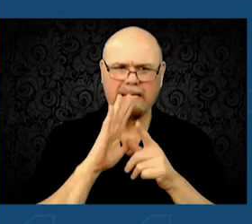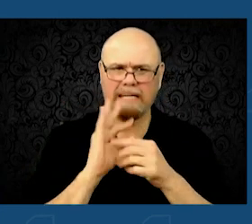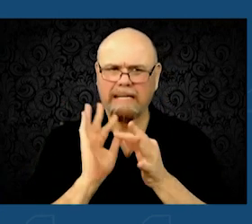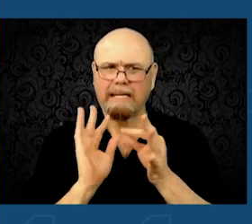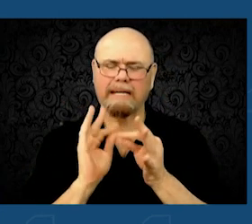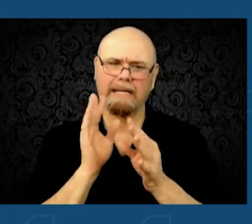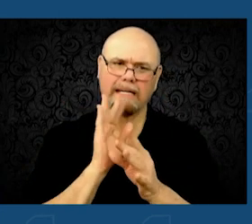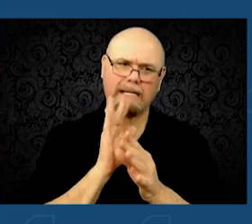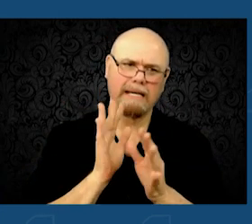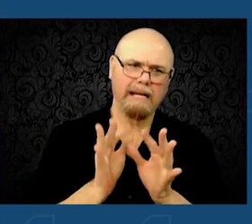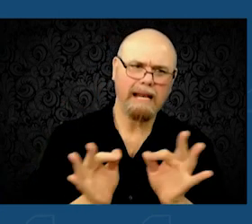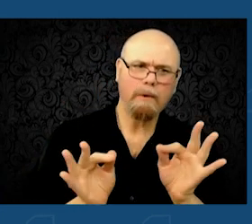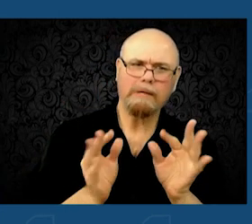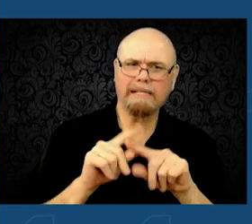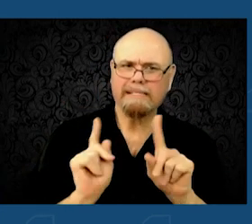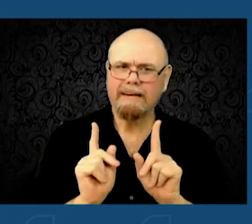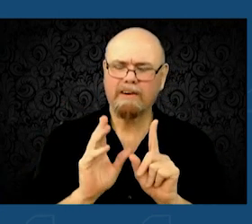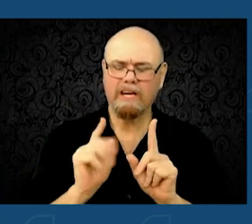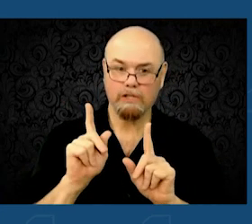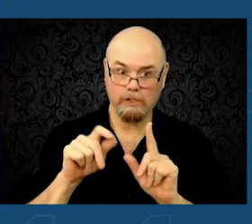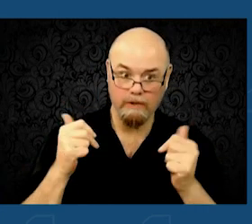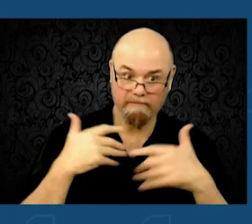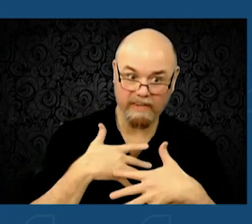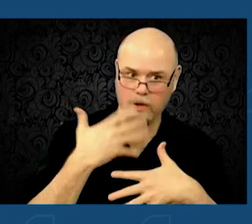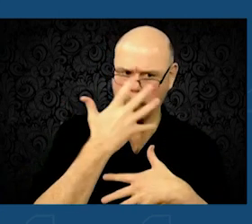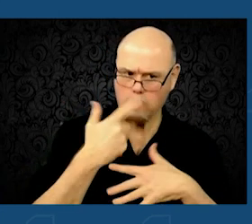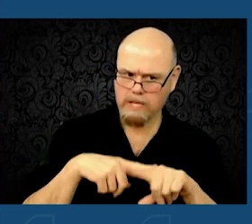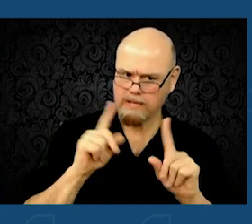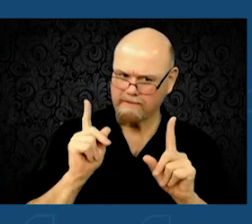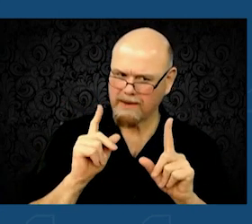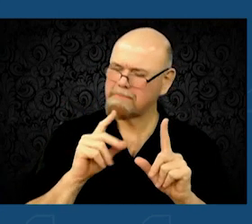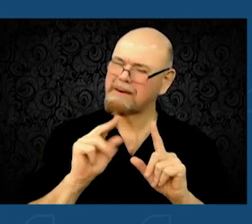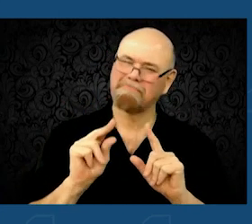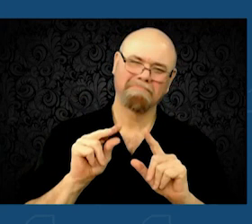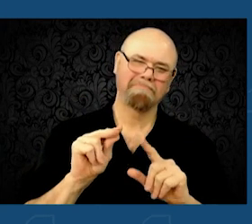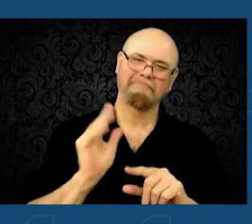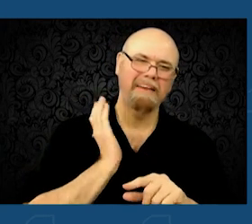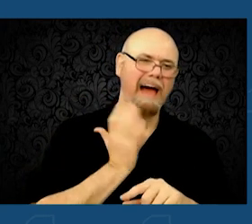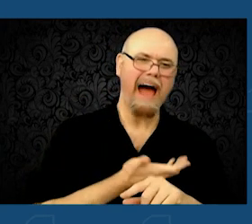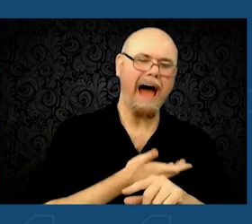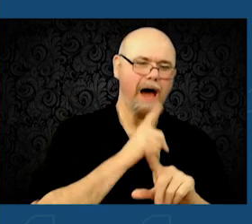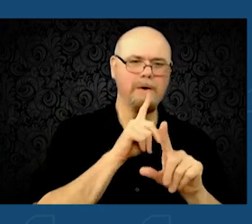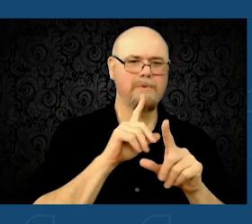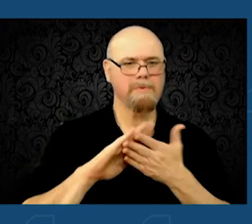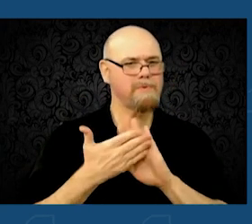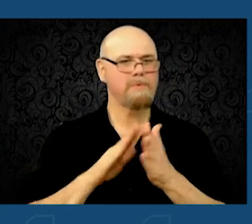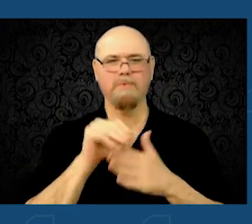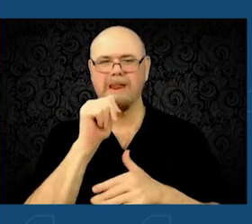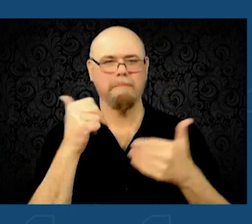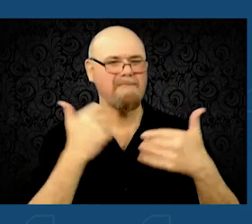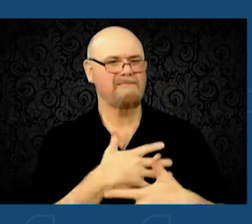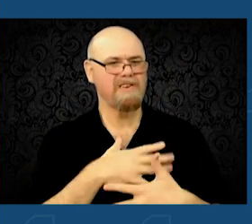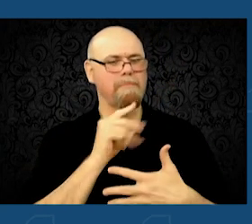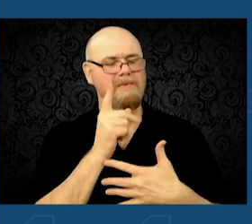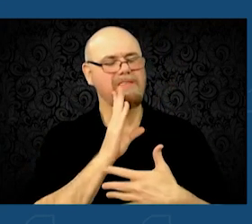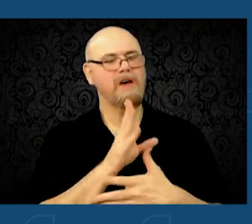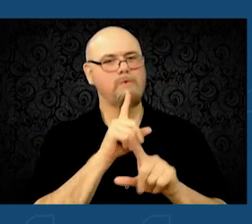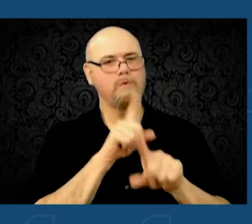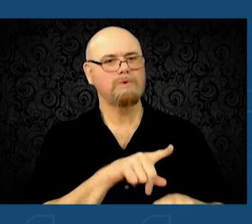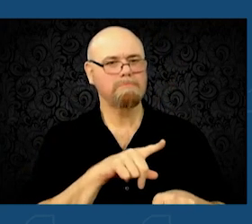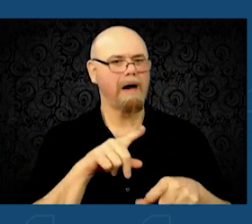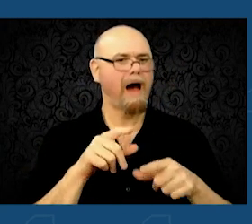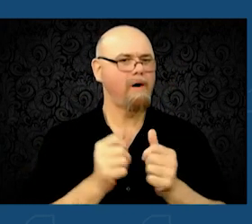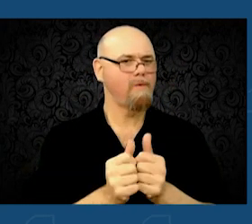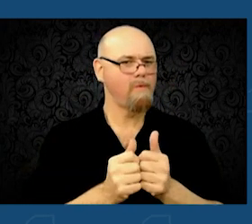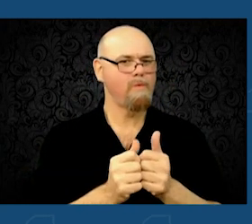something we should fear? But I know our community is going to respond not with fear, but they're going to respond